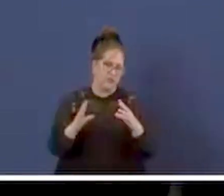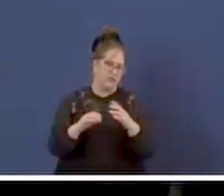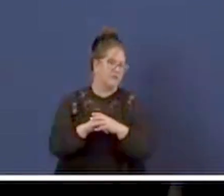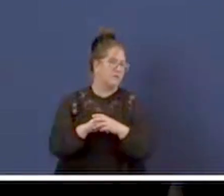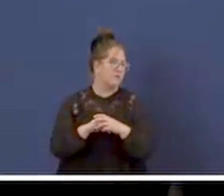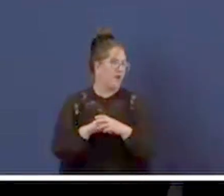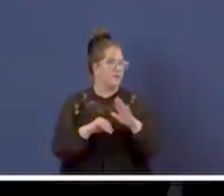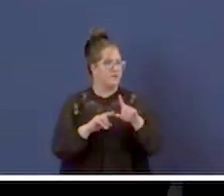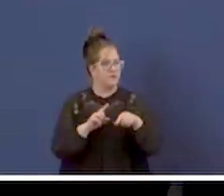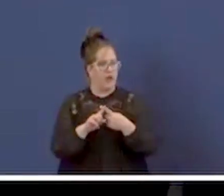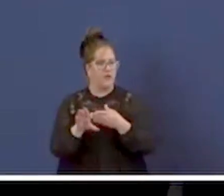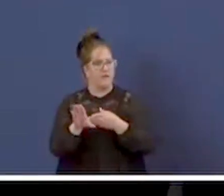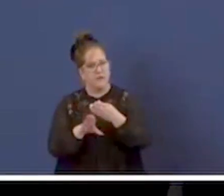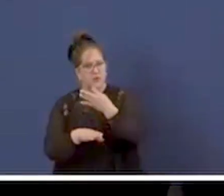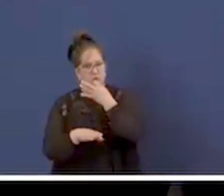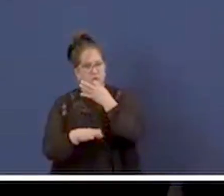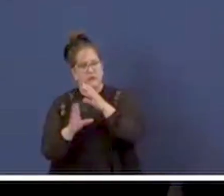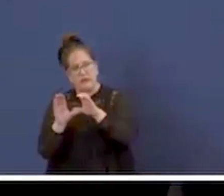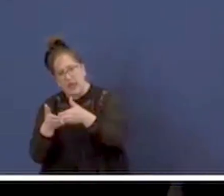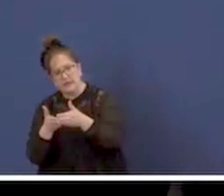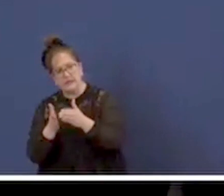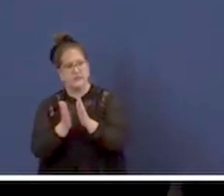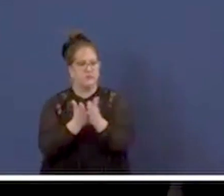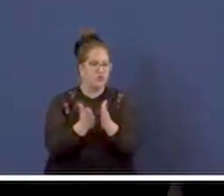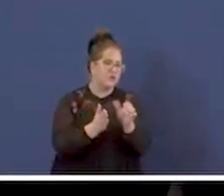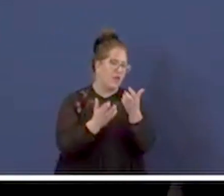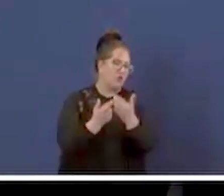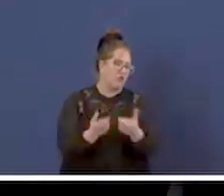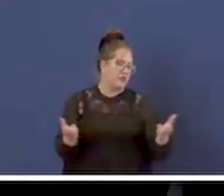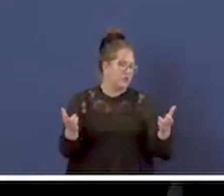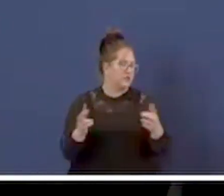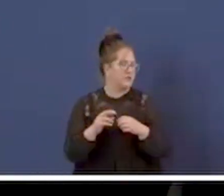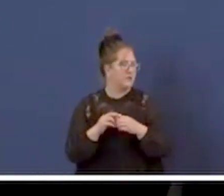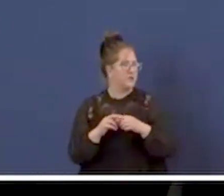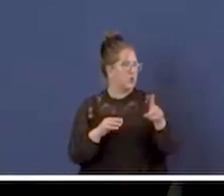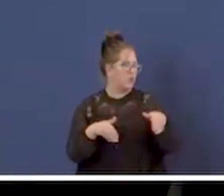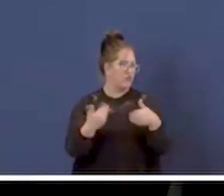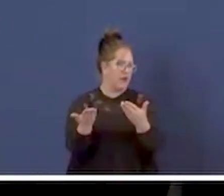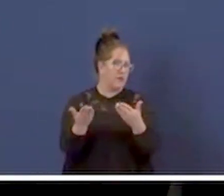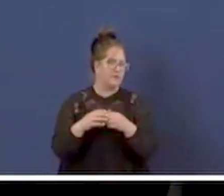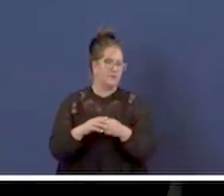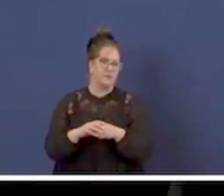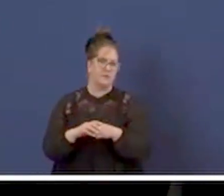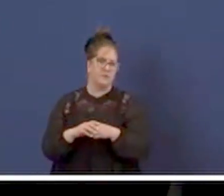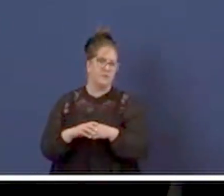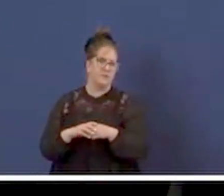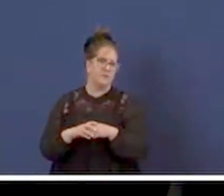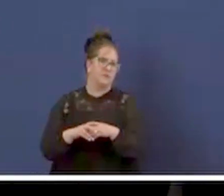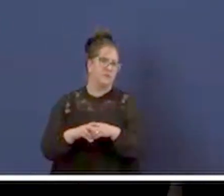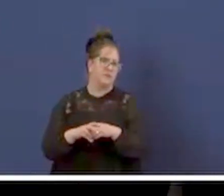soon? Any classes, books, other resources you could recommend beyond those that they're pursuing for their